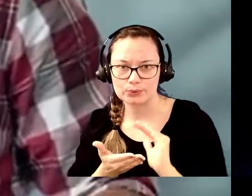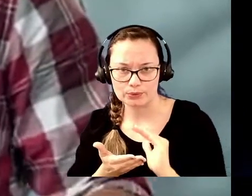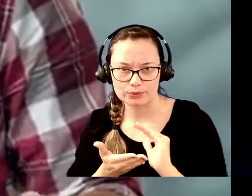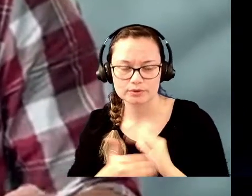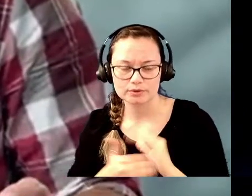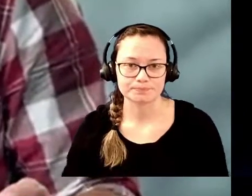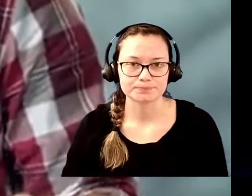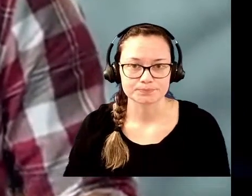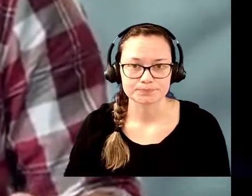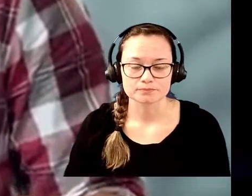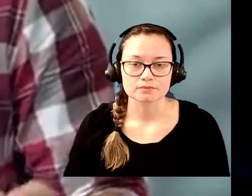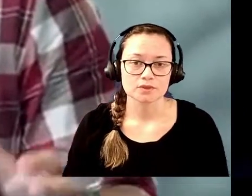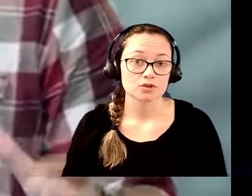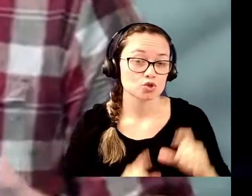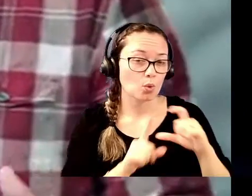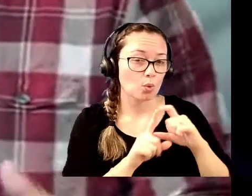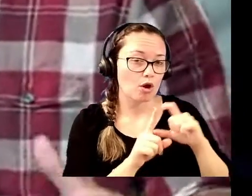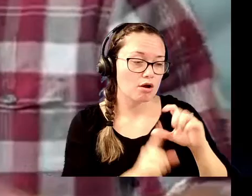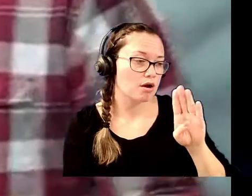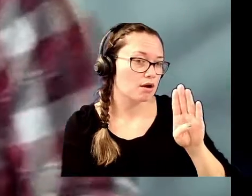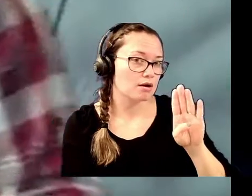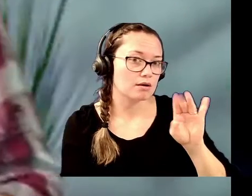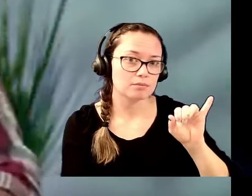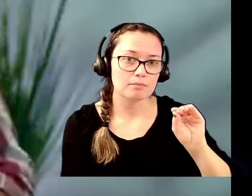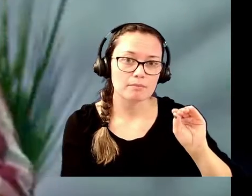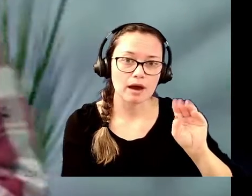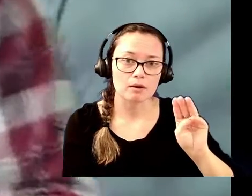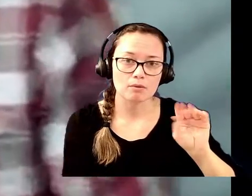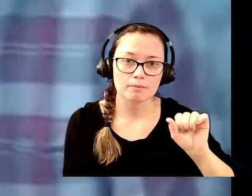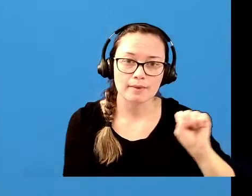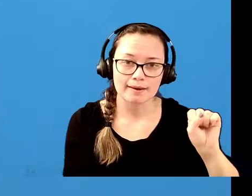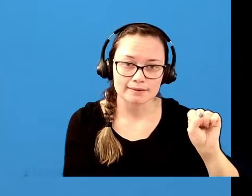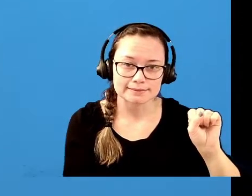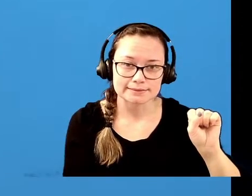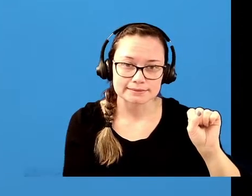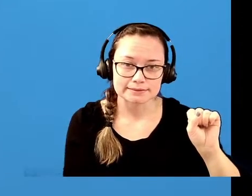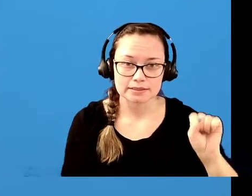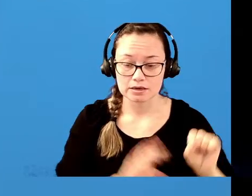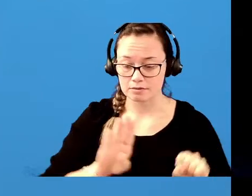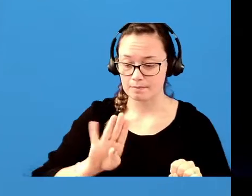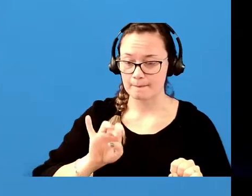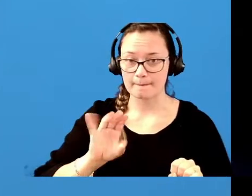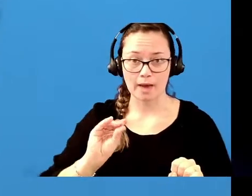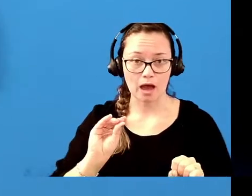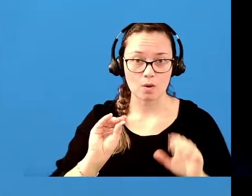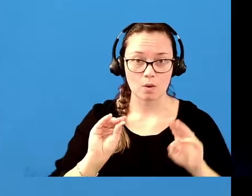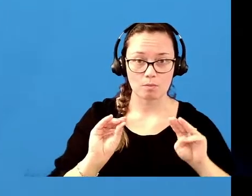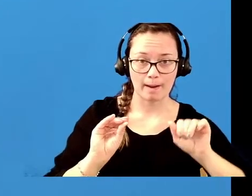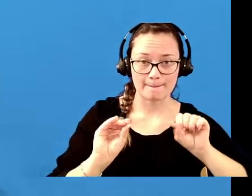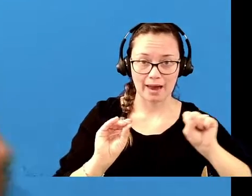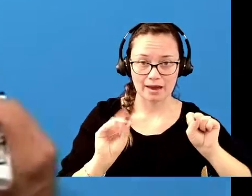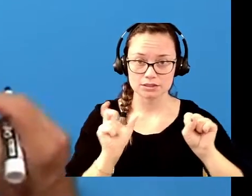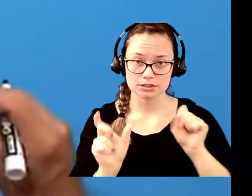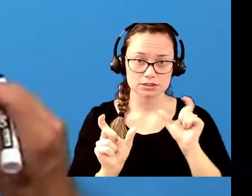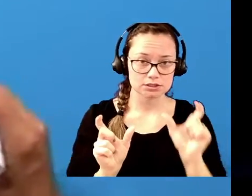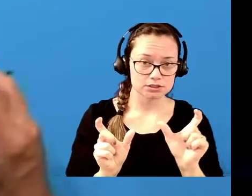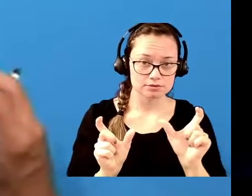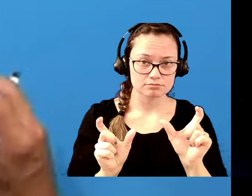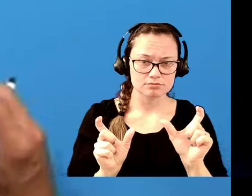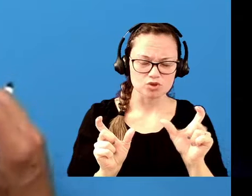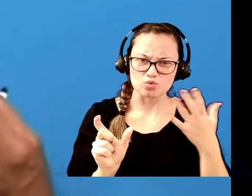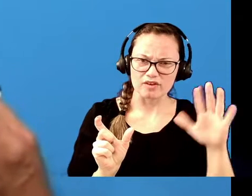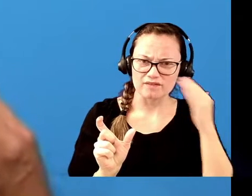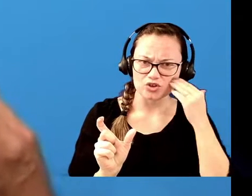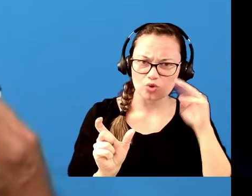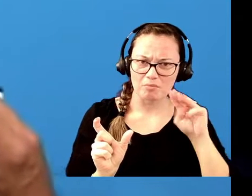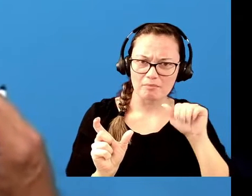when we're talking about biomass, as the, if we look at that word biomass, okay, and we're familiar with the